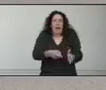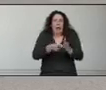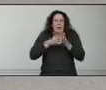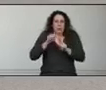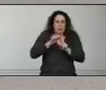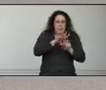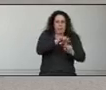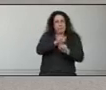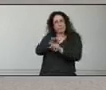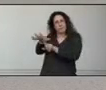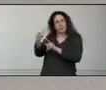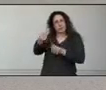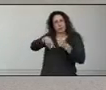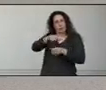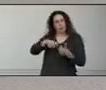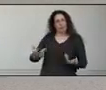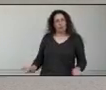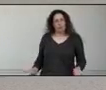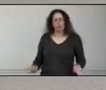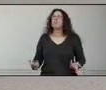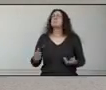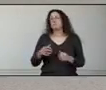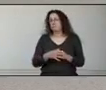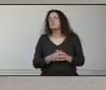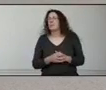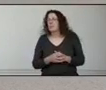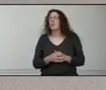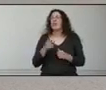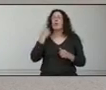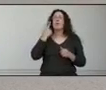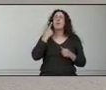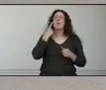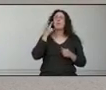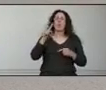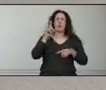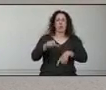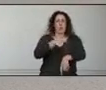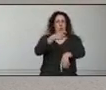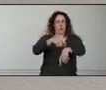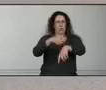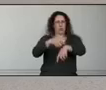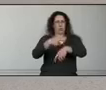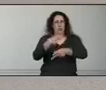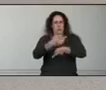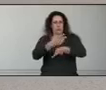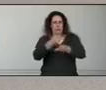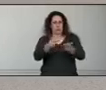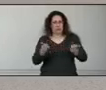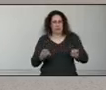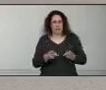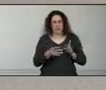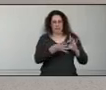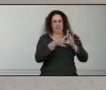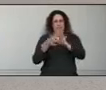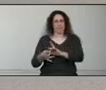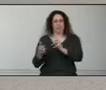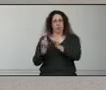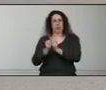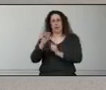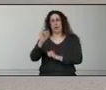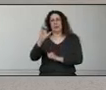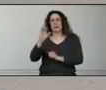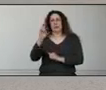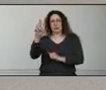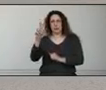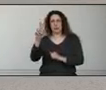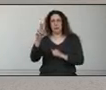the way the outbreaks at congregate settings are related to ICU is just simply by how much